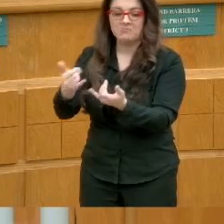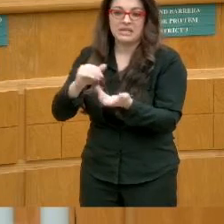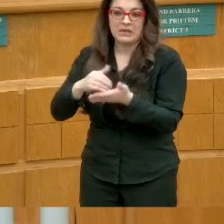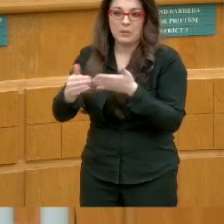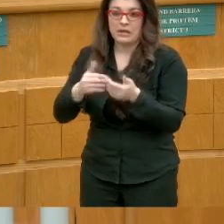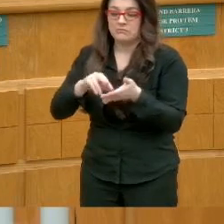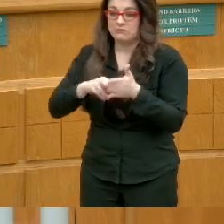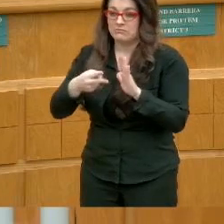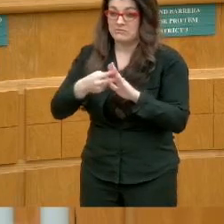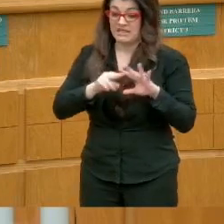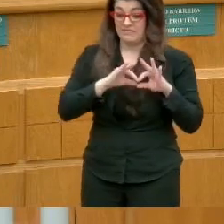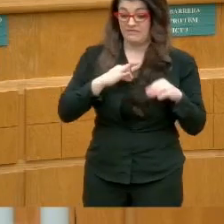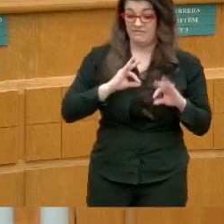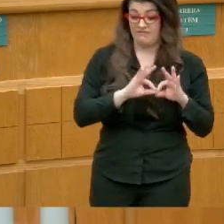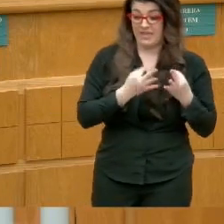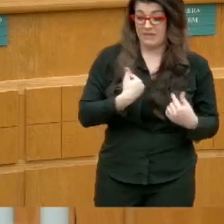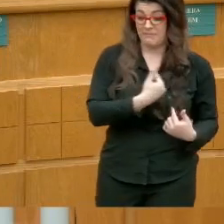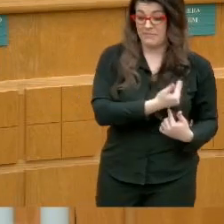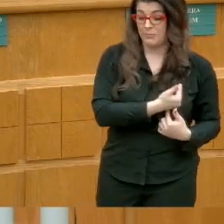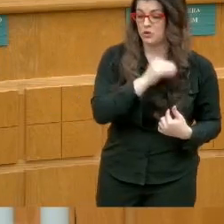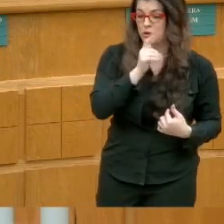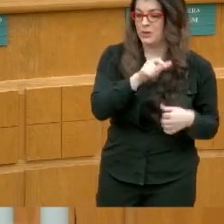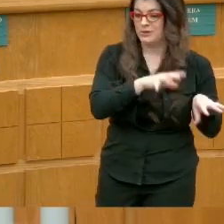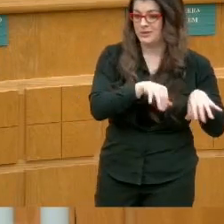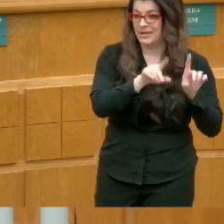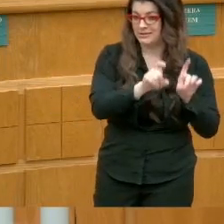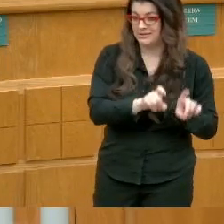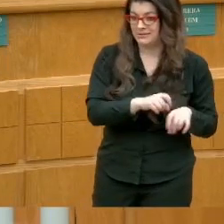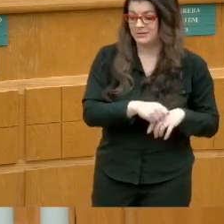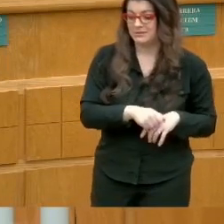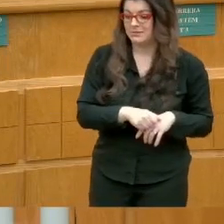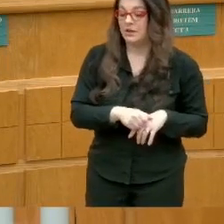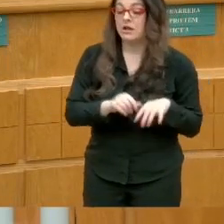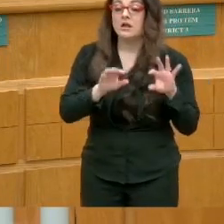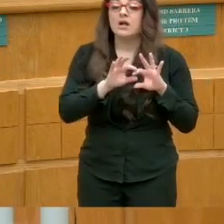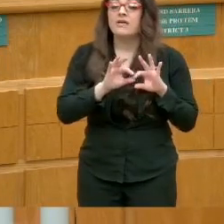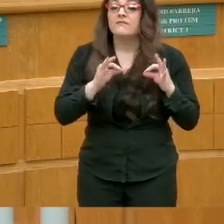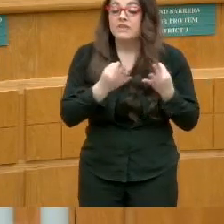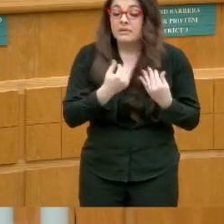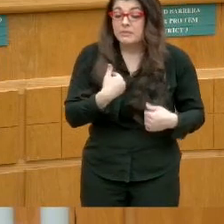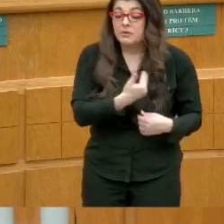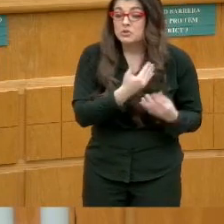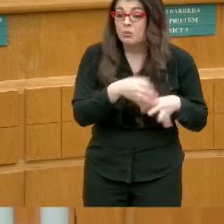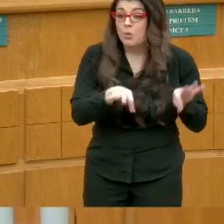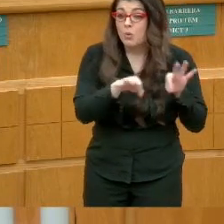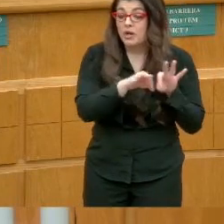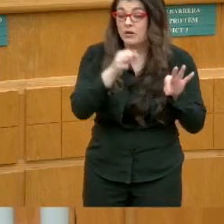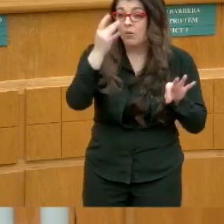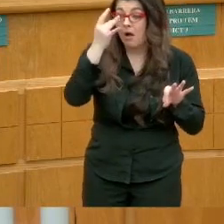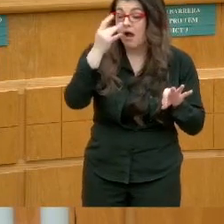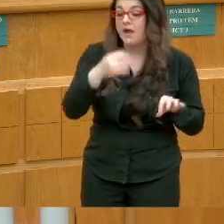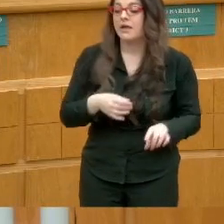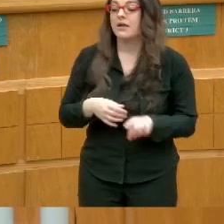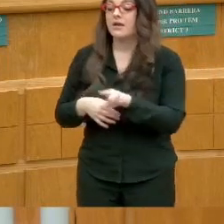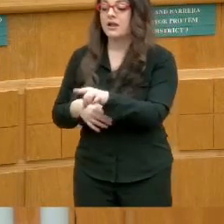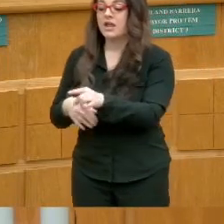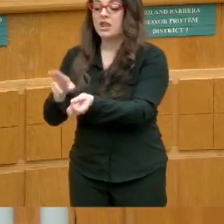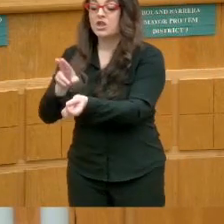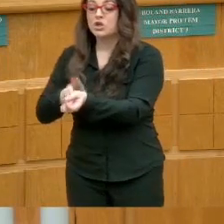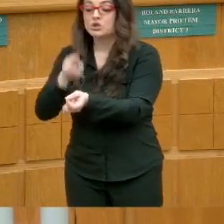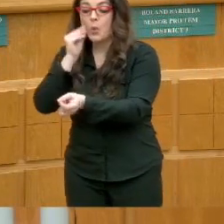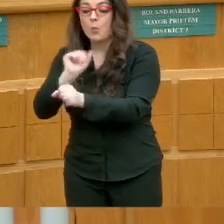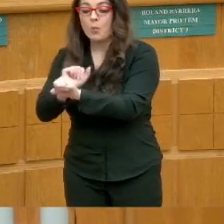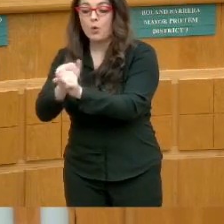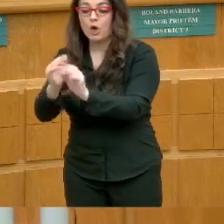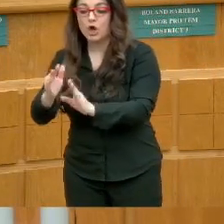tested. The family members come into play because the nursing facilities reach out to the family members that actually sign as kind of their